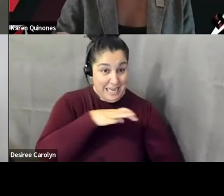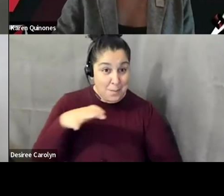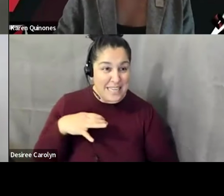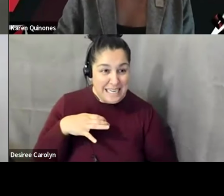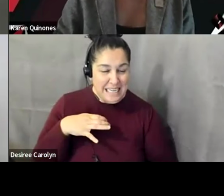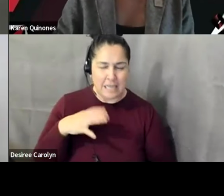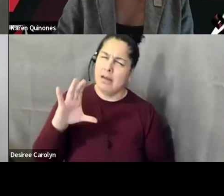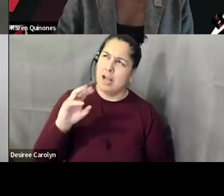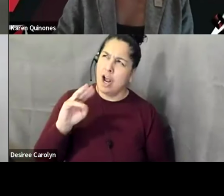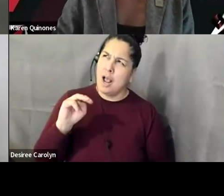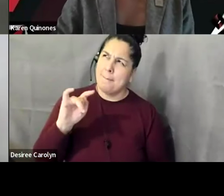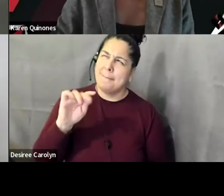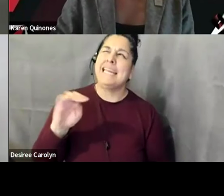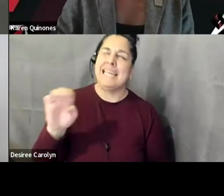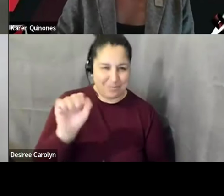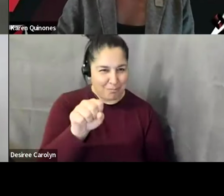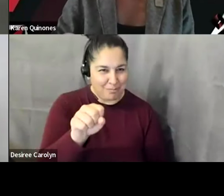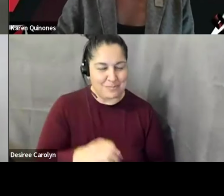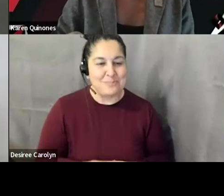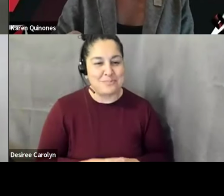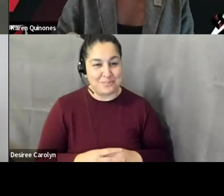committee, I guess it's called a committee.